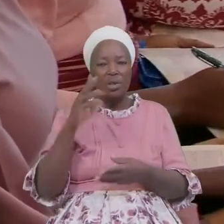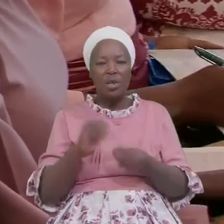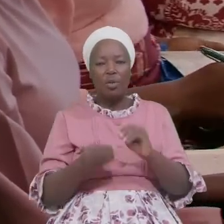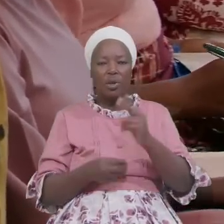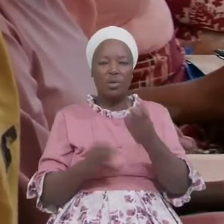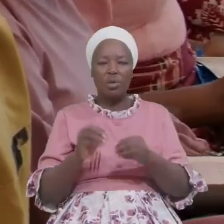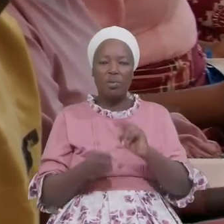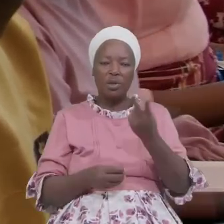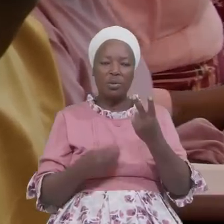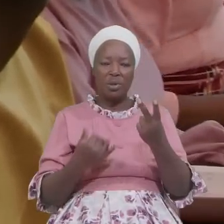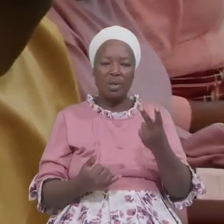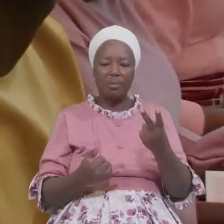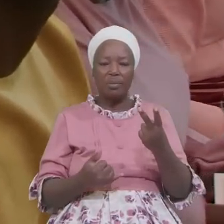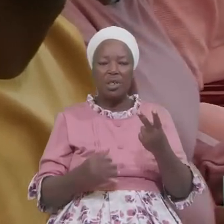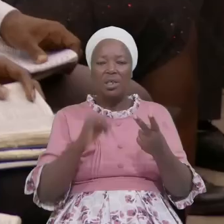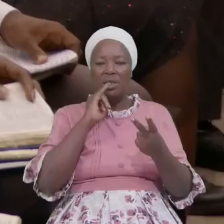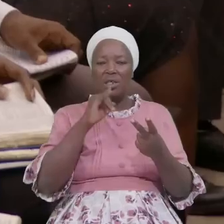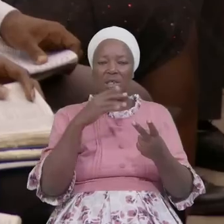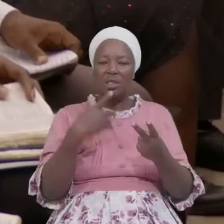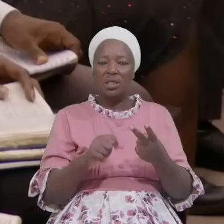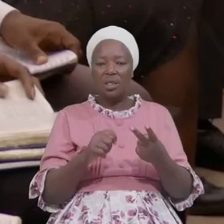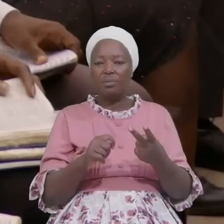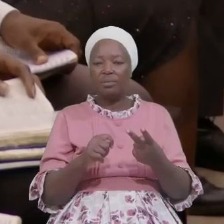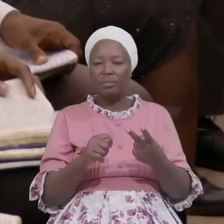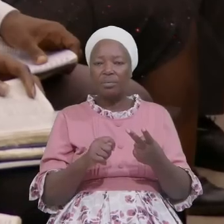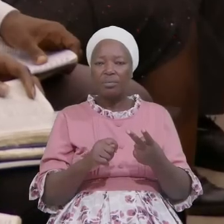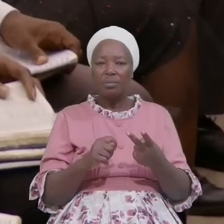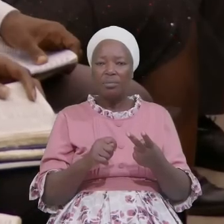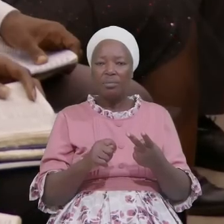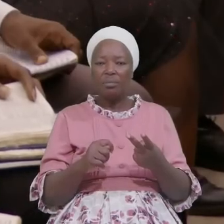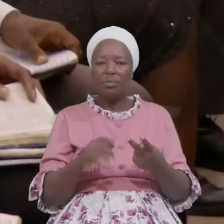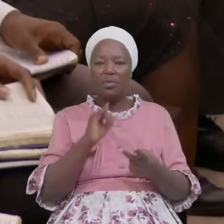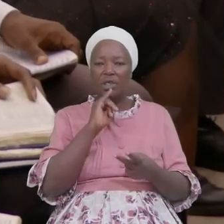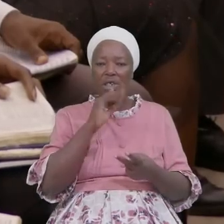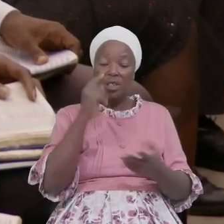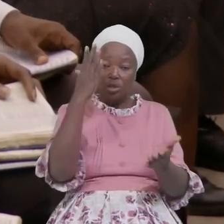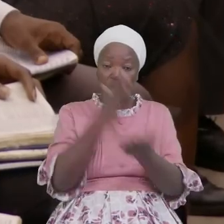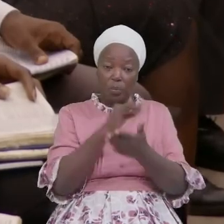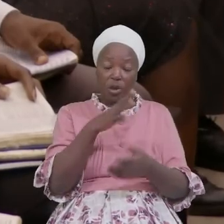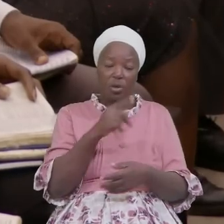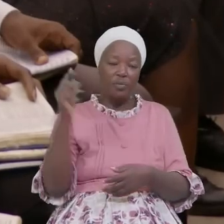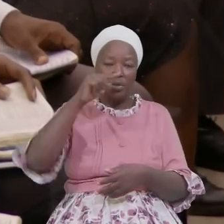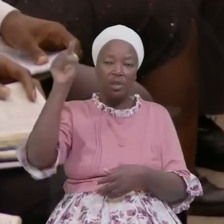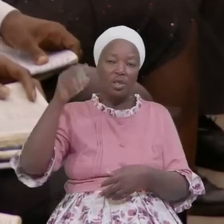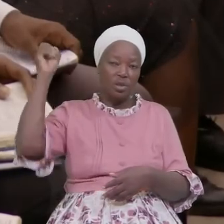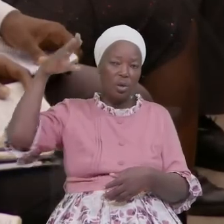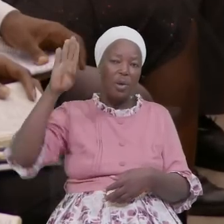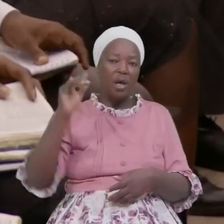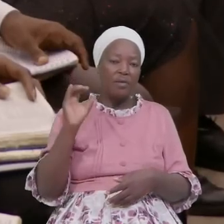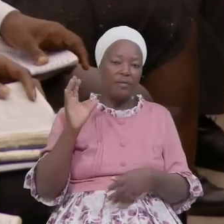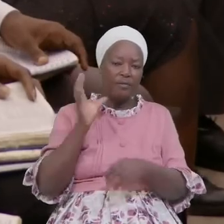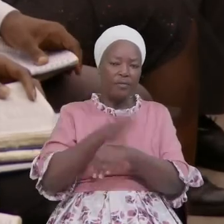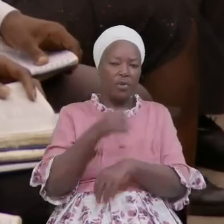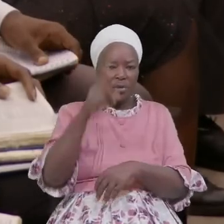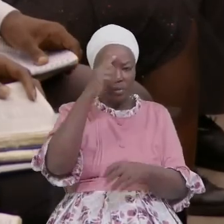here. Number two is the stopping of the sun by the force of faith. In Joshua